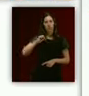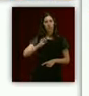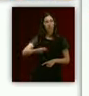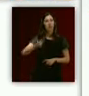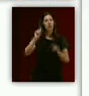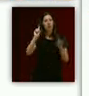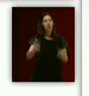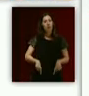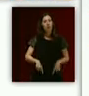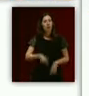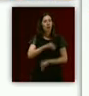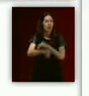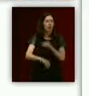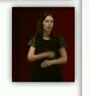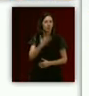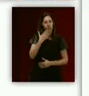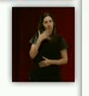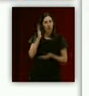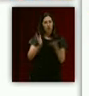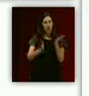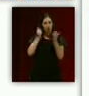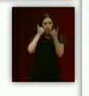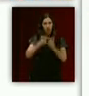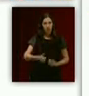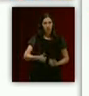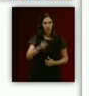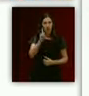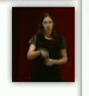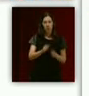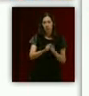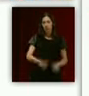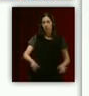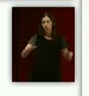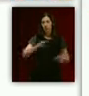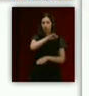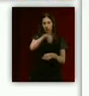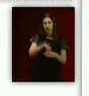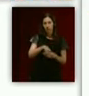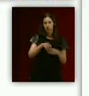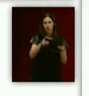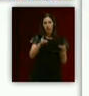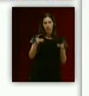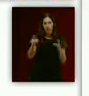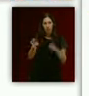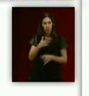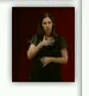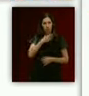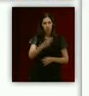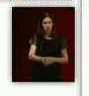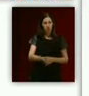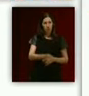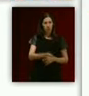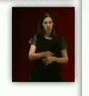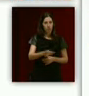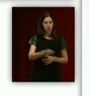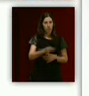the possibility to walk around. And at the same time, this acts as some sort